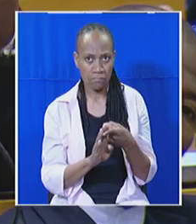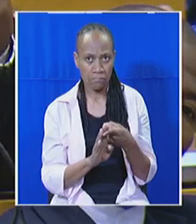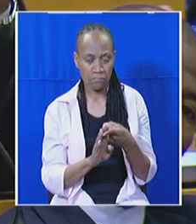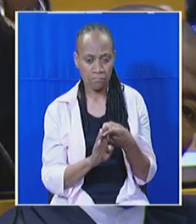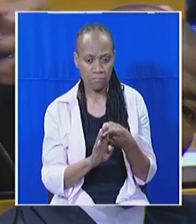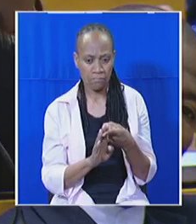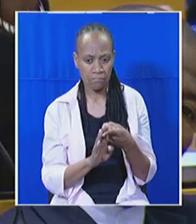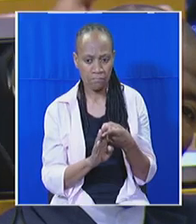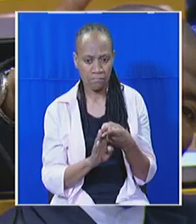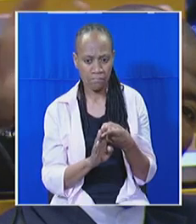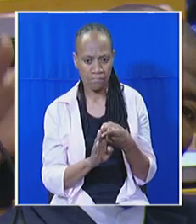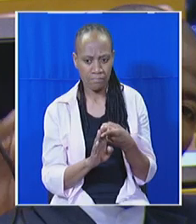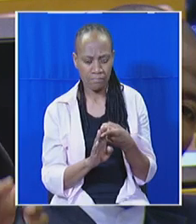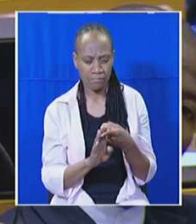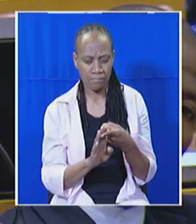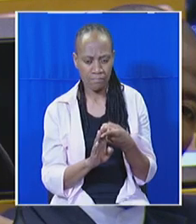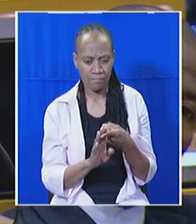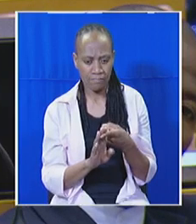nabo usuku nosuku qhubela.